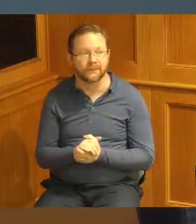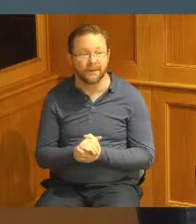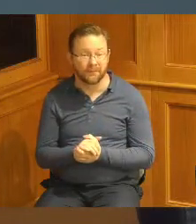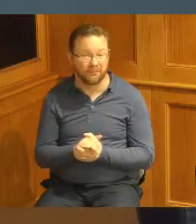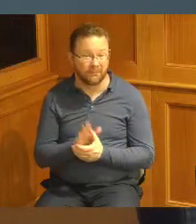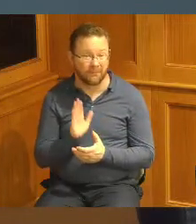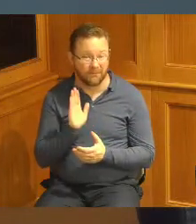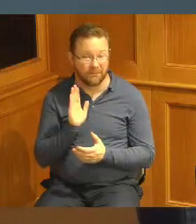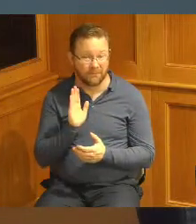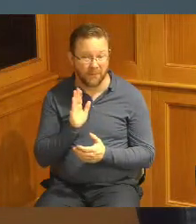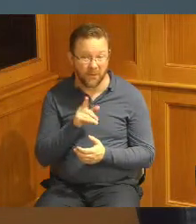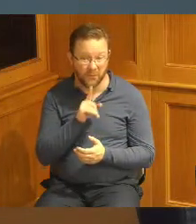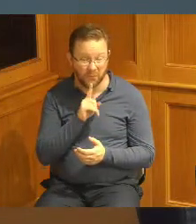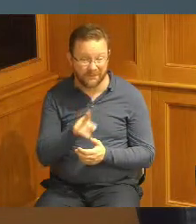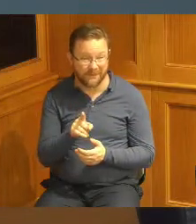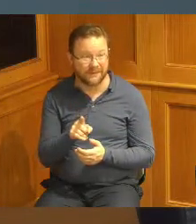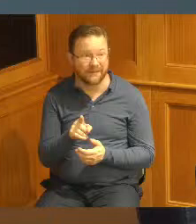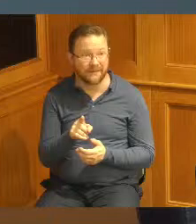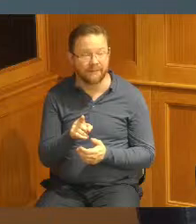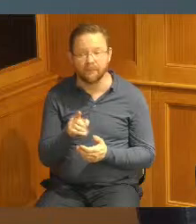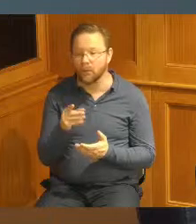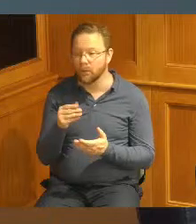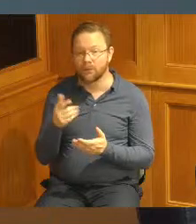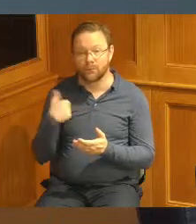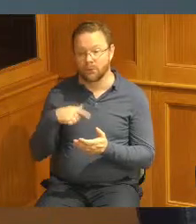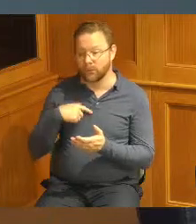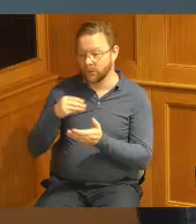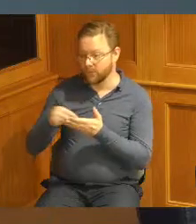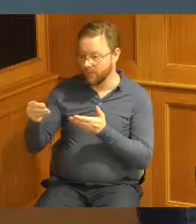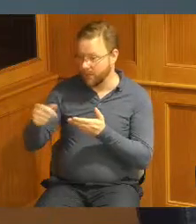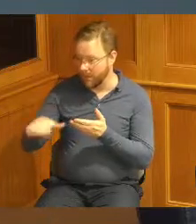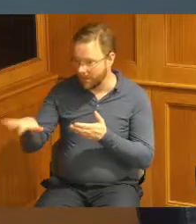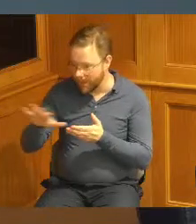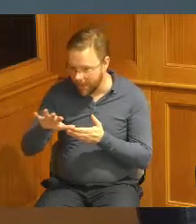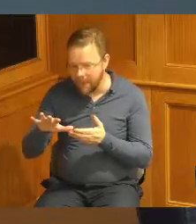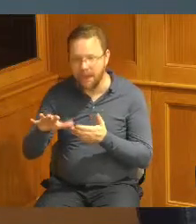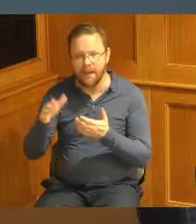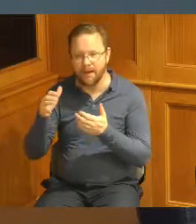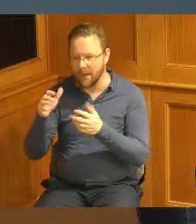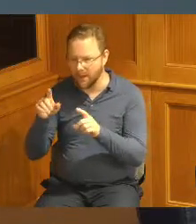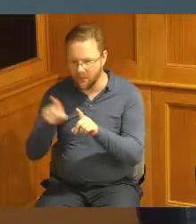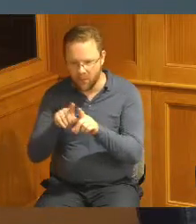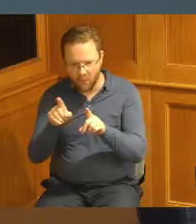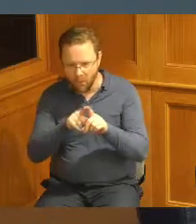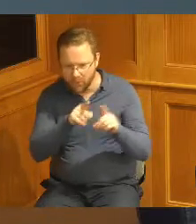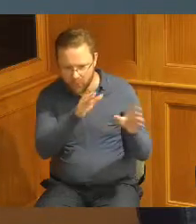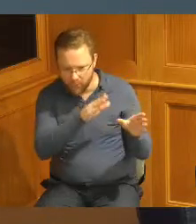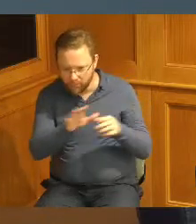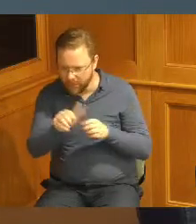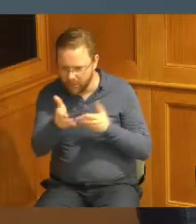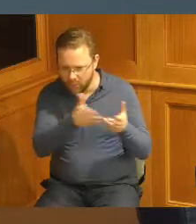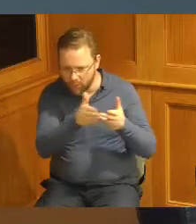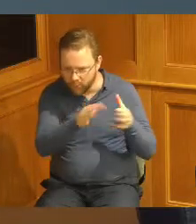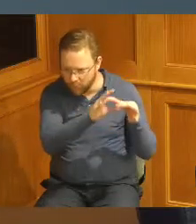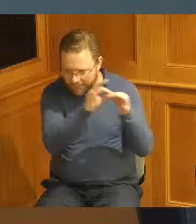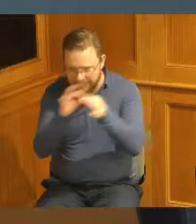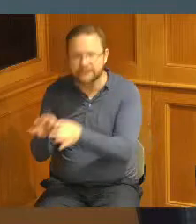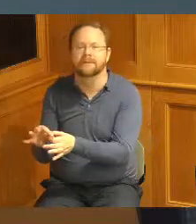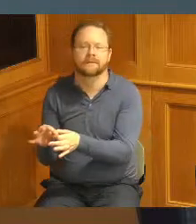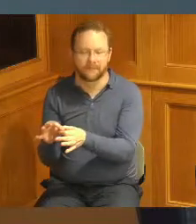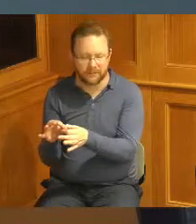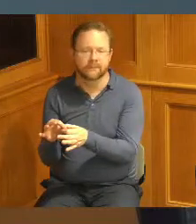that much for us to purchase land, to look at wraparound services, things like that. Those are the